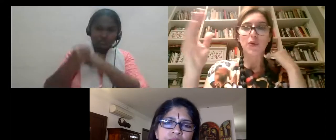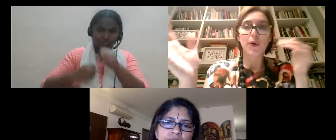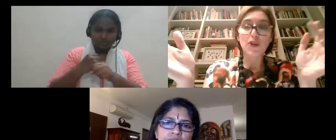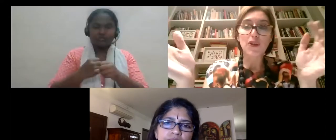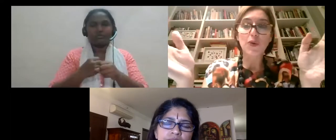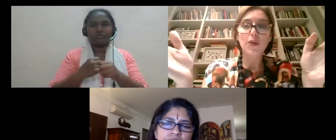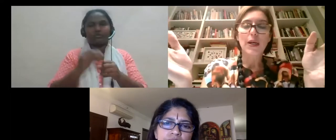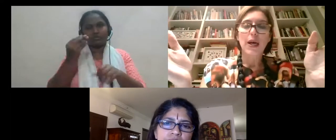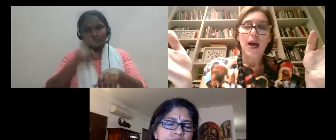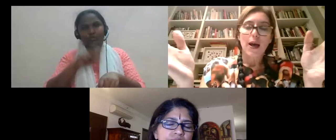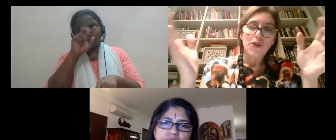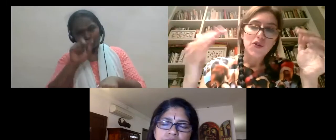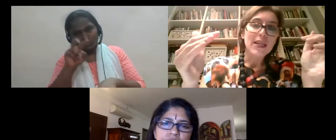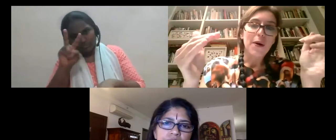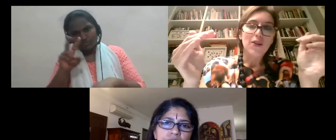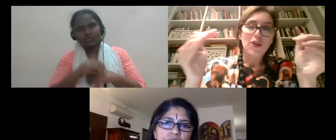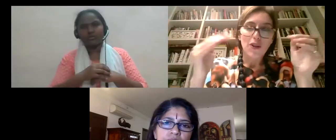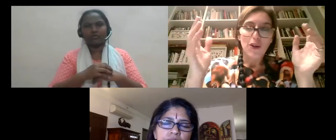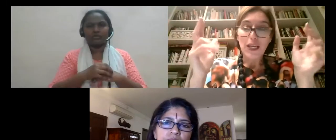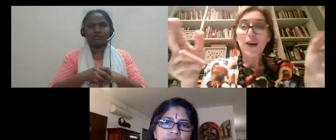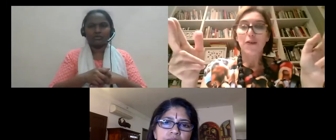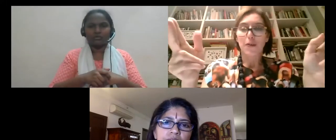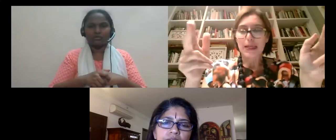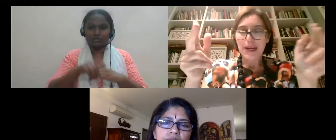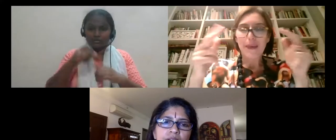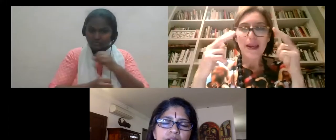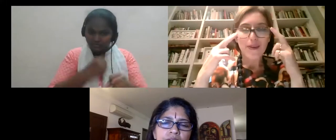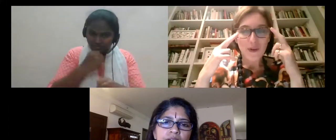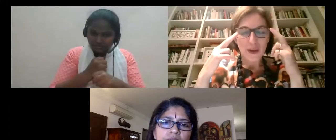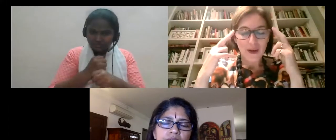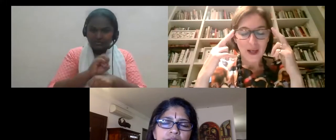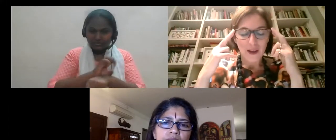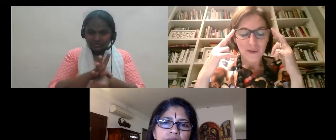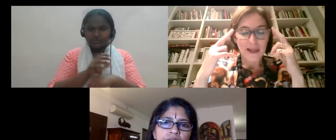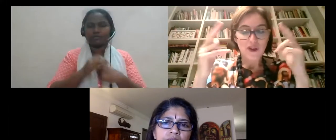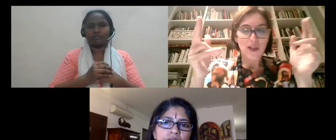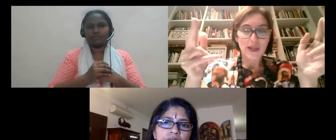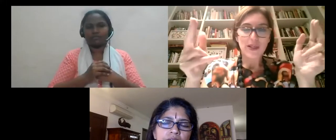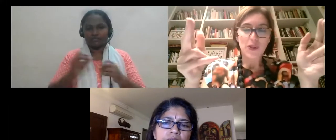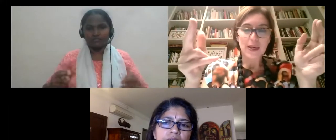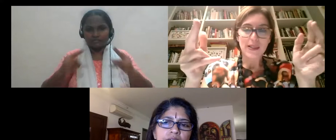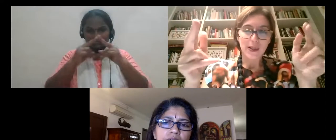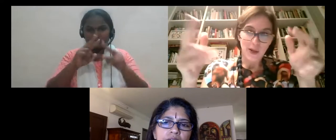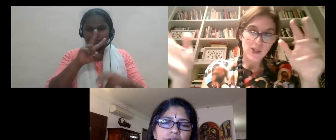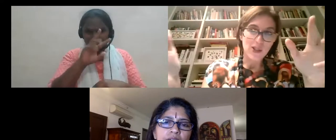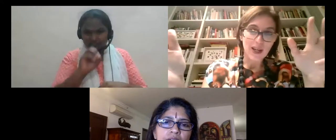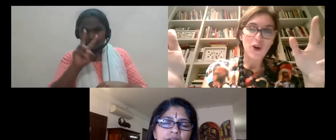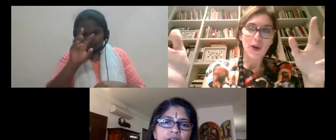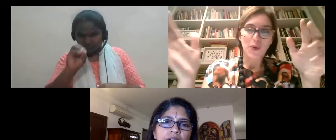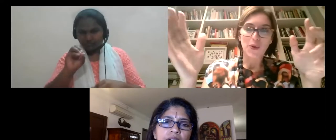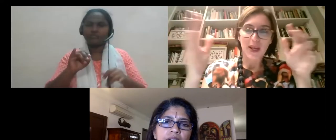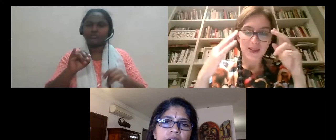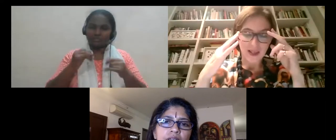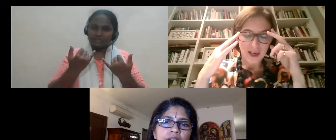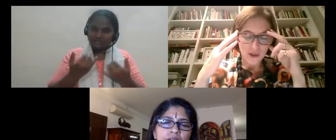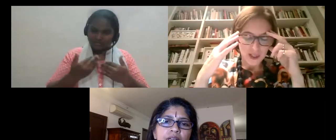sometimes 2.2. During the year of the pandemic, especially 2020, we are still going